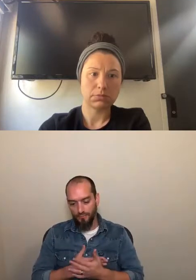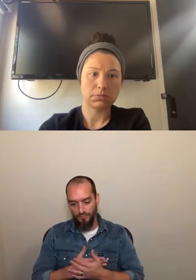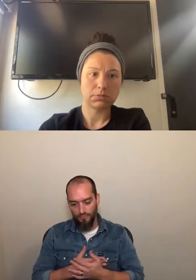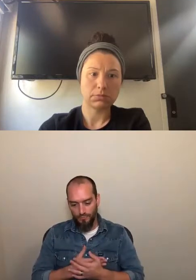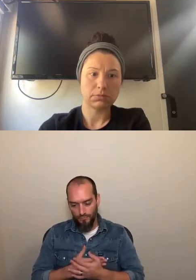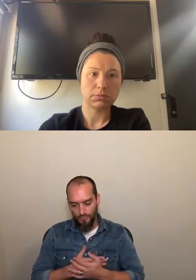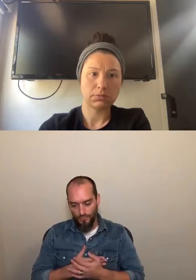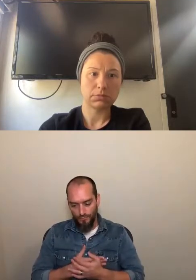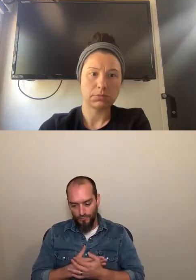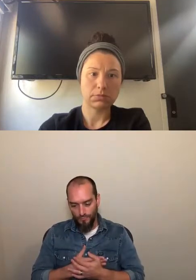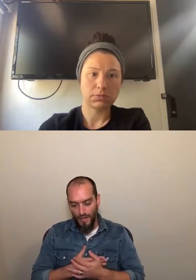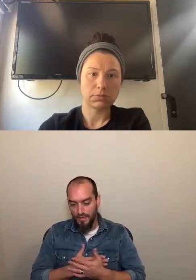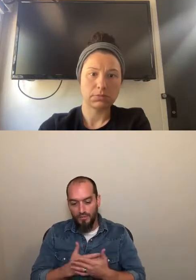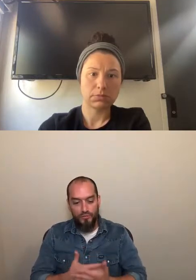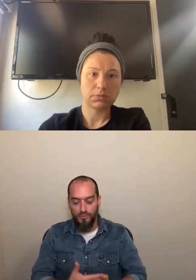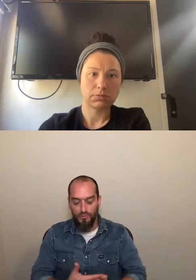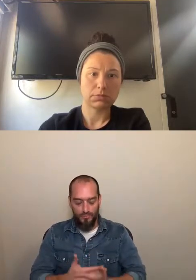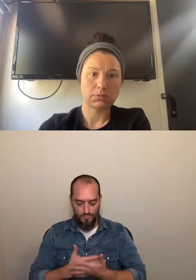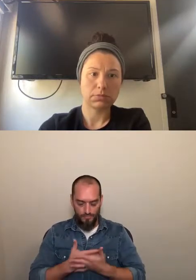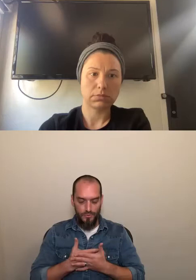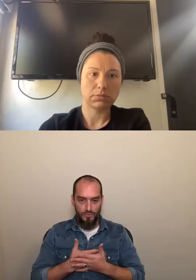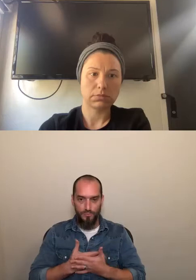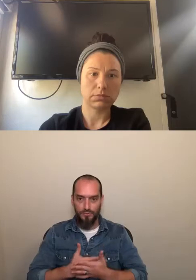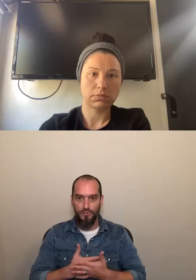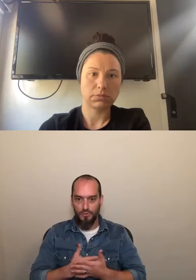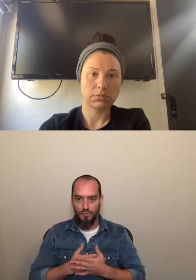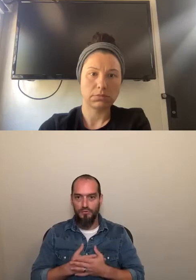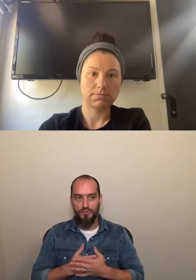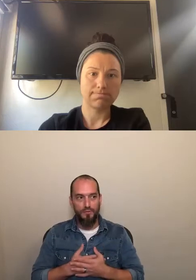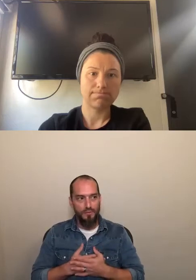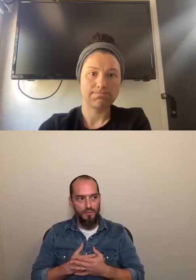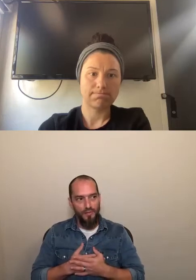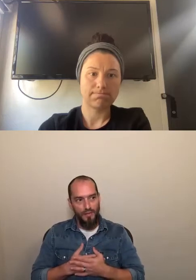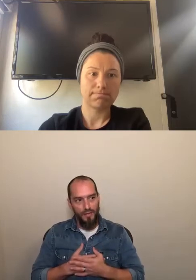them, I interview them. That's what I'm supposed to do.